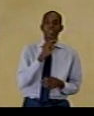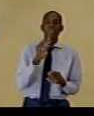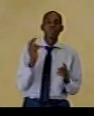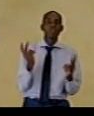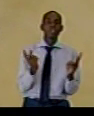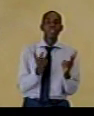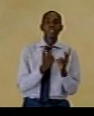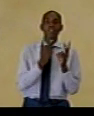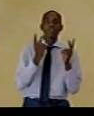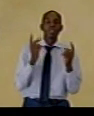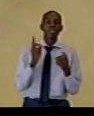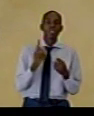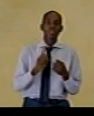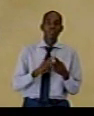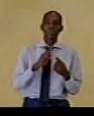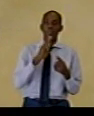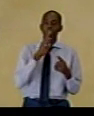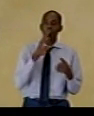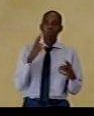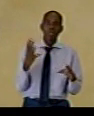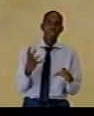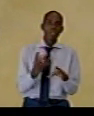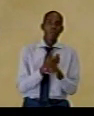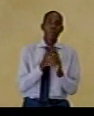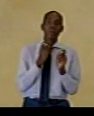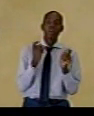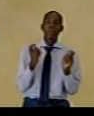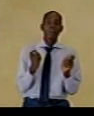There's a victory to be